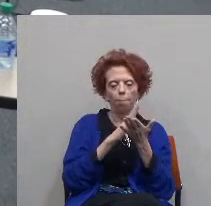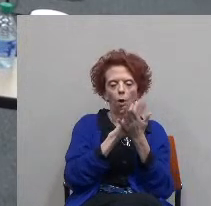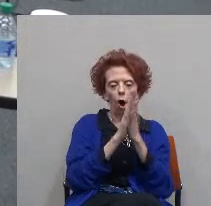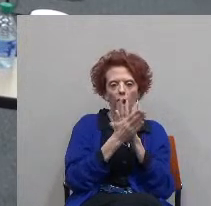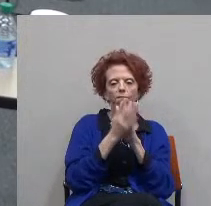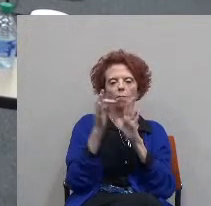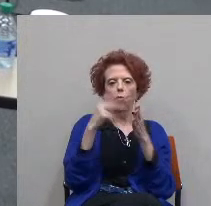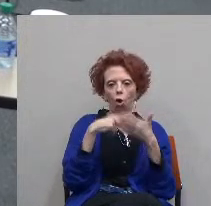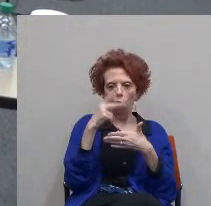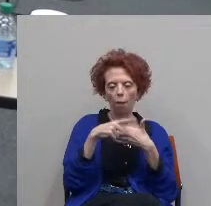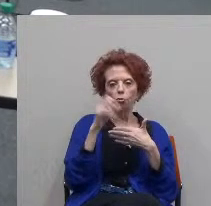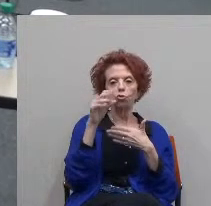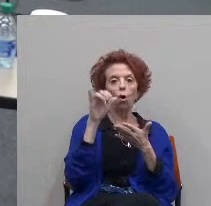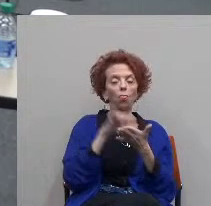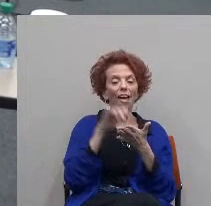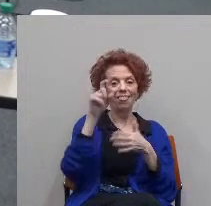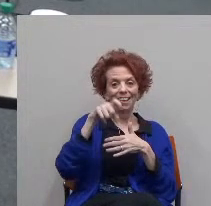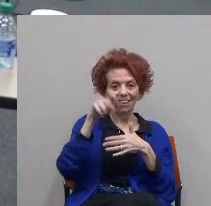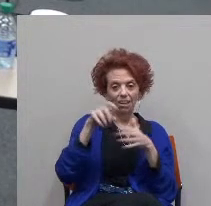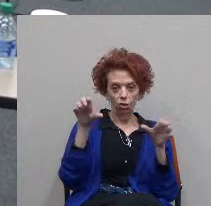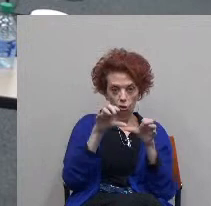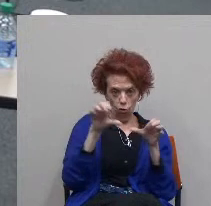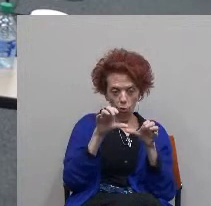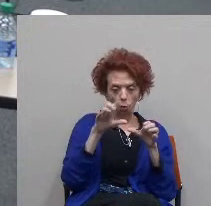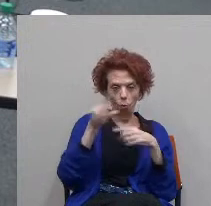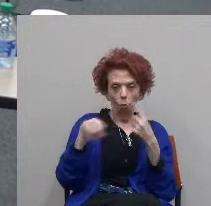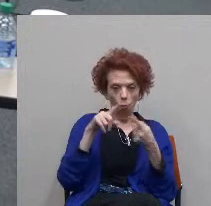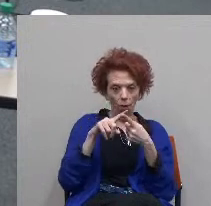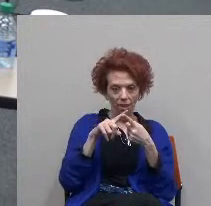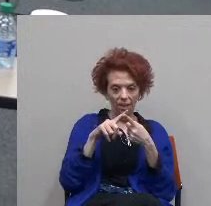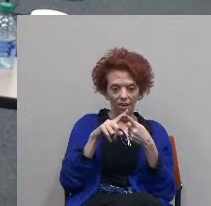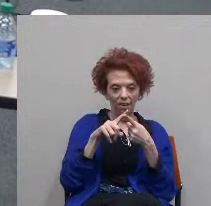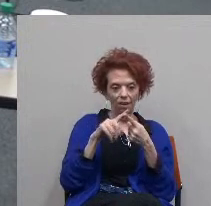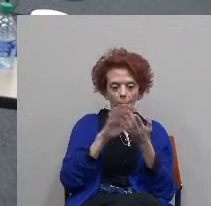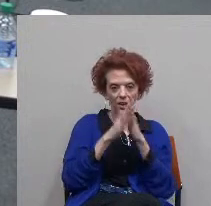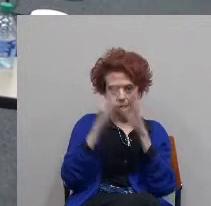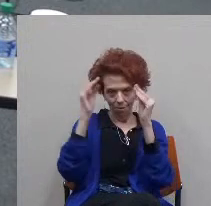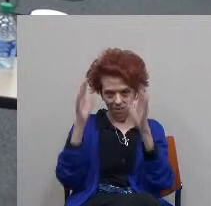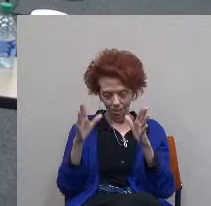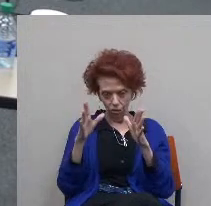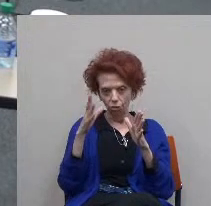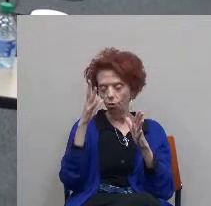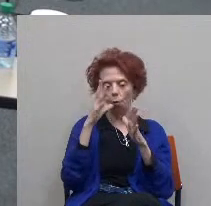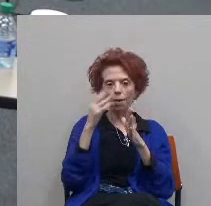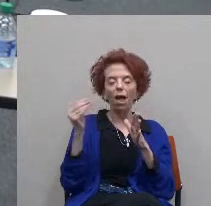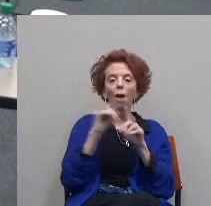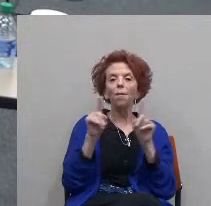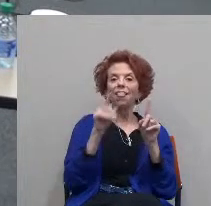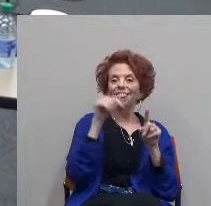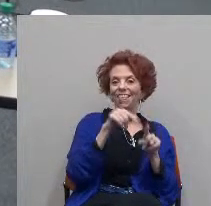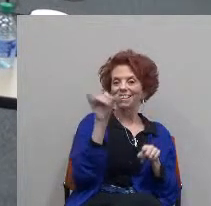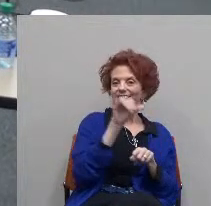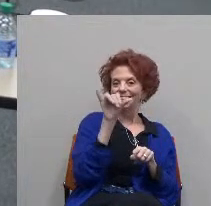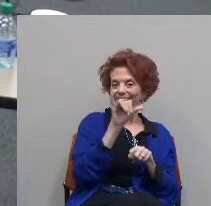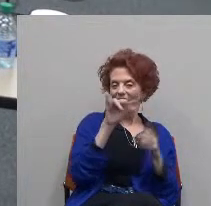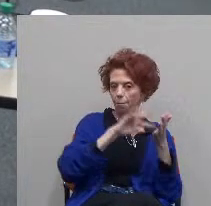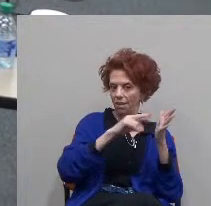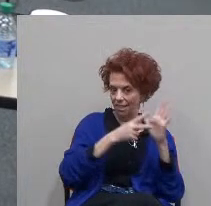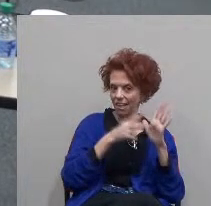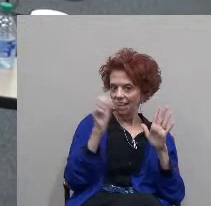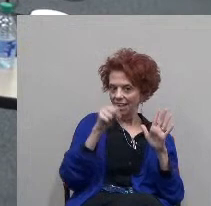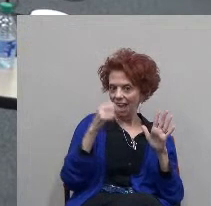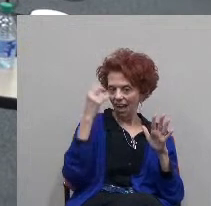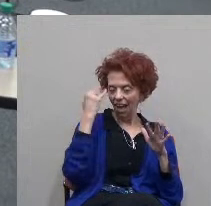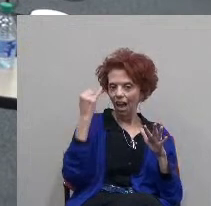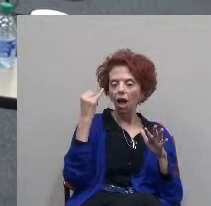so that the need to do it once their practitioners would be on. Same thing with this. Okay, this is the same intent. Where,